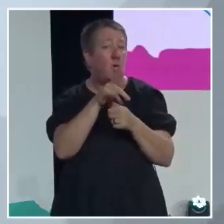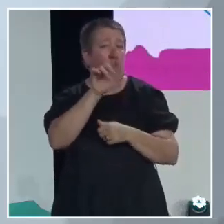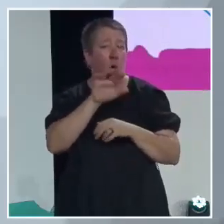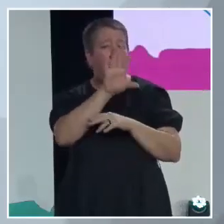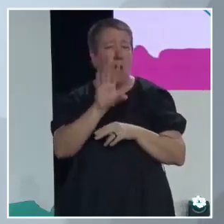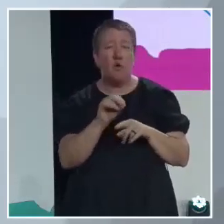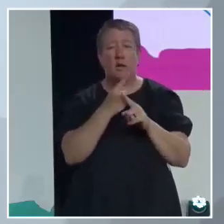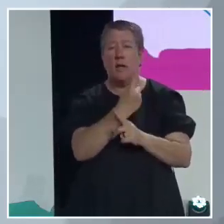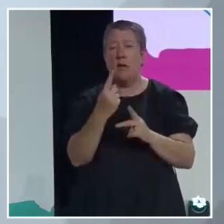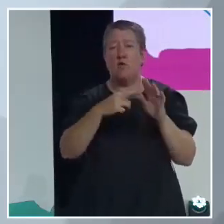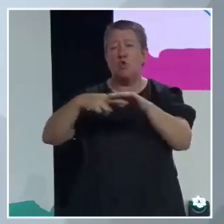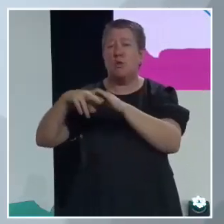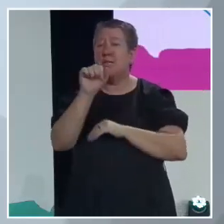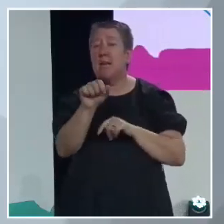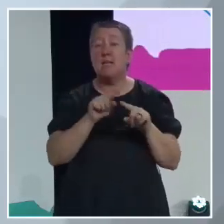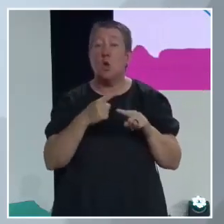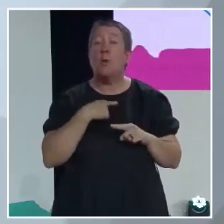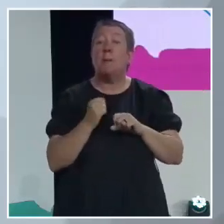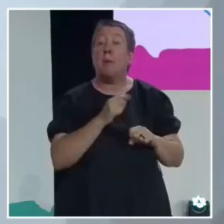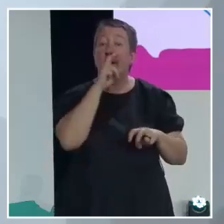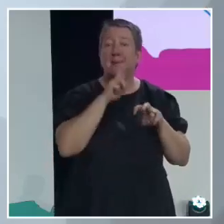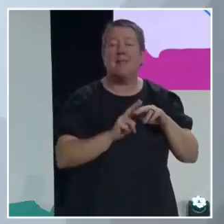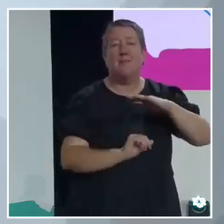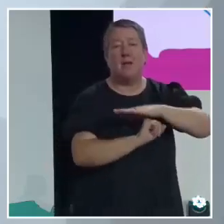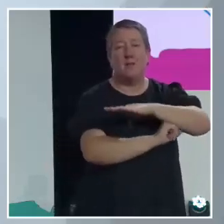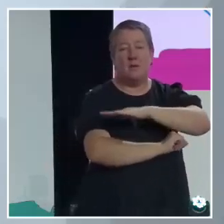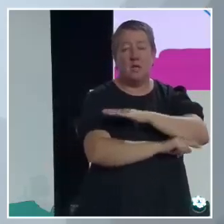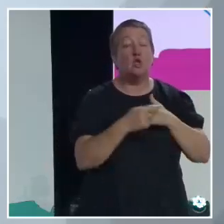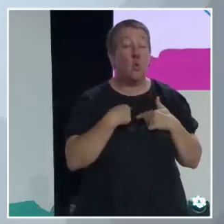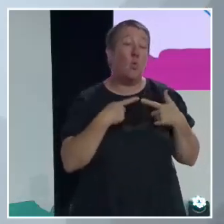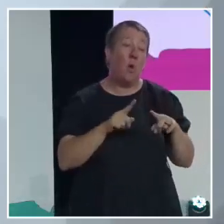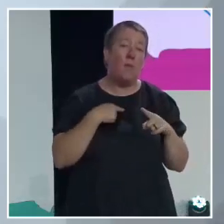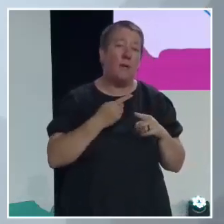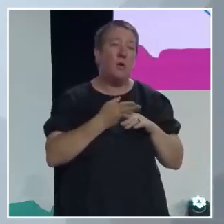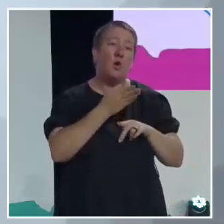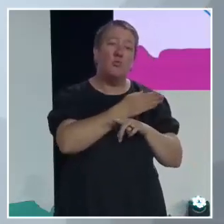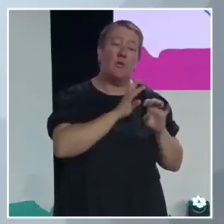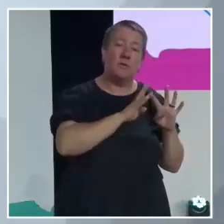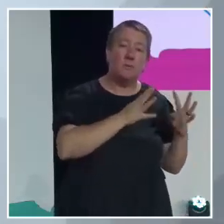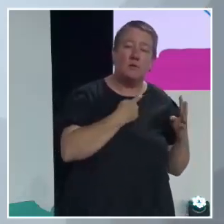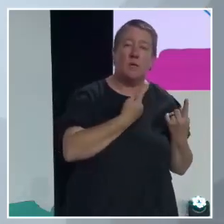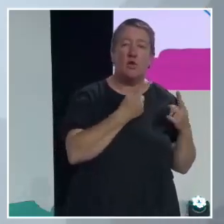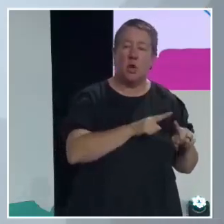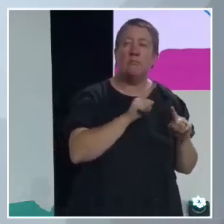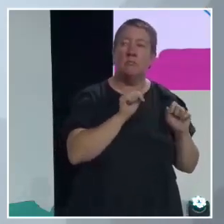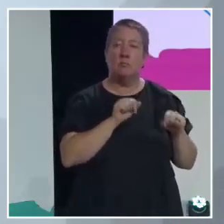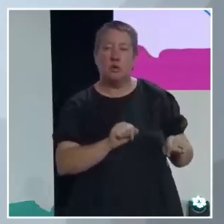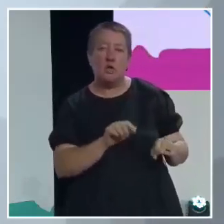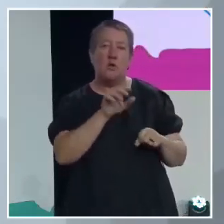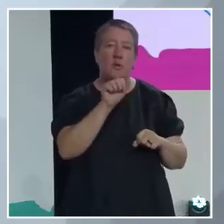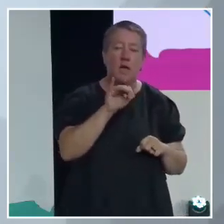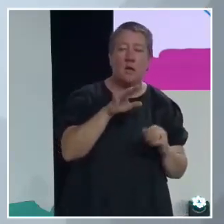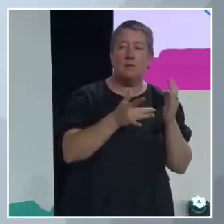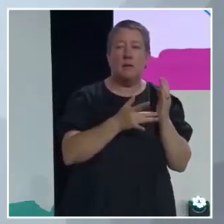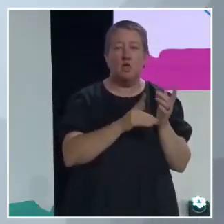critical for every region, we still need the fundamentals. So while I agree with my previous panelists about the growth potential, about the potential for